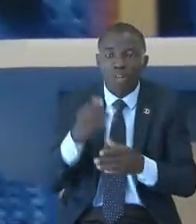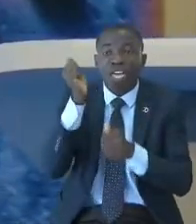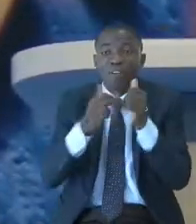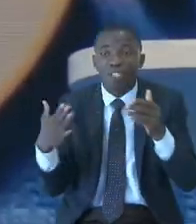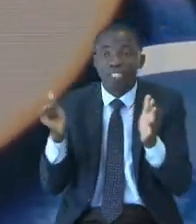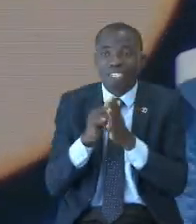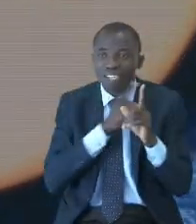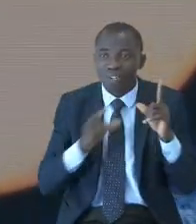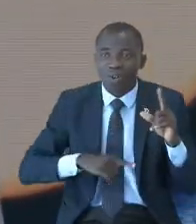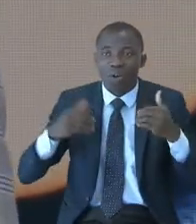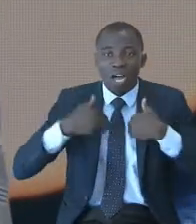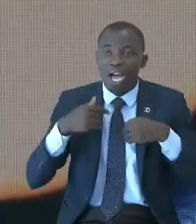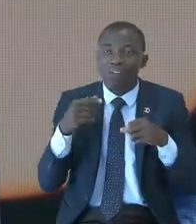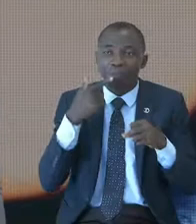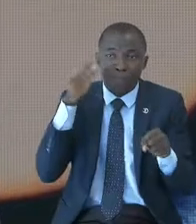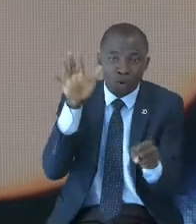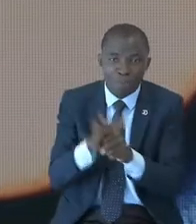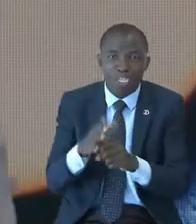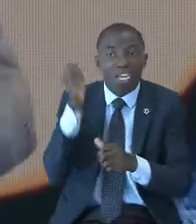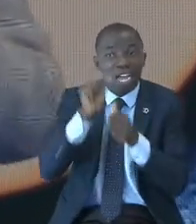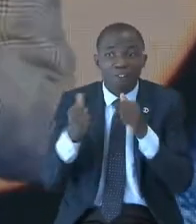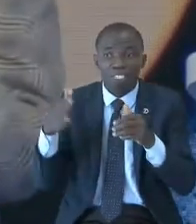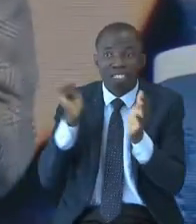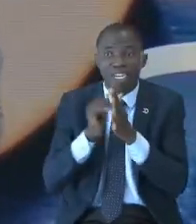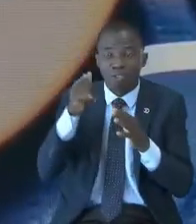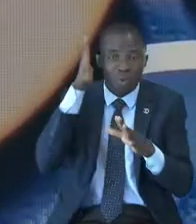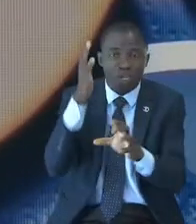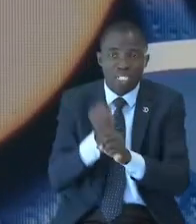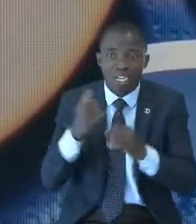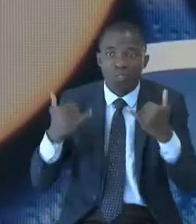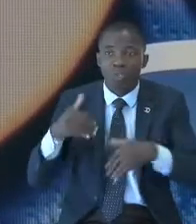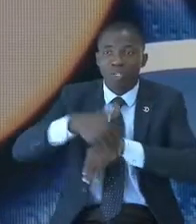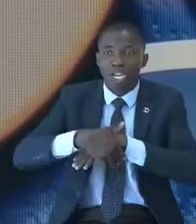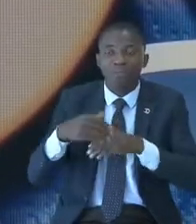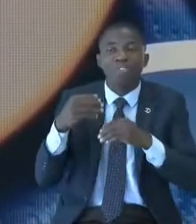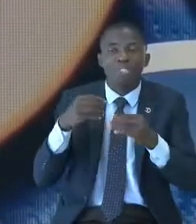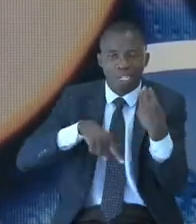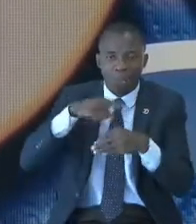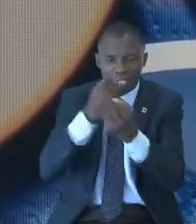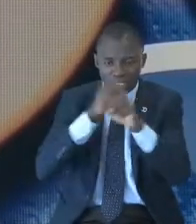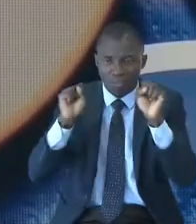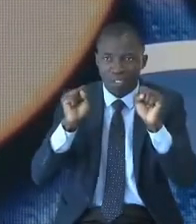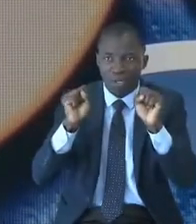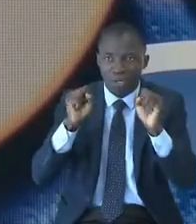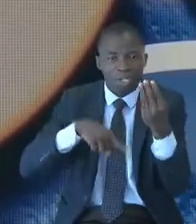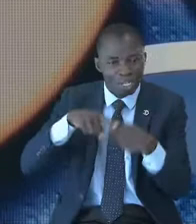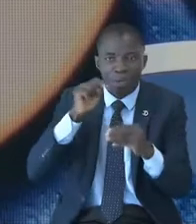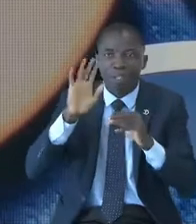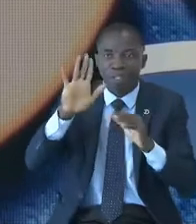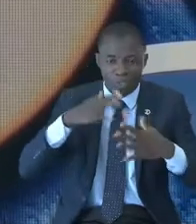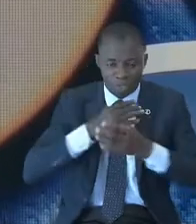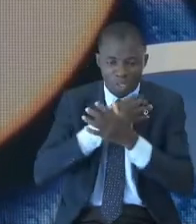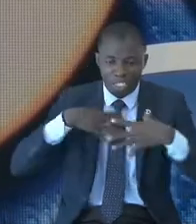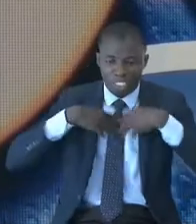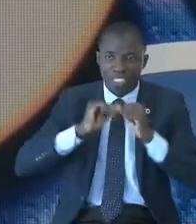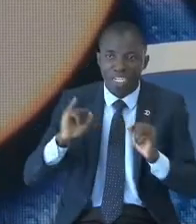Lord has spoken, and everything you will hear tonight about your salvation, about your healing,